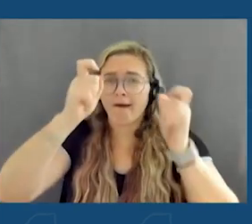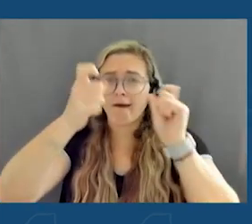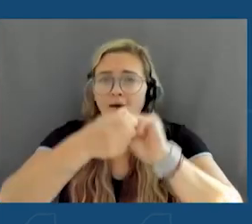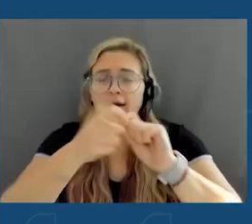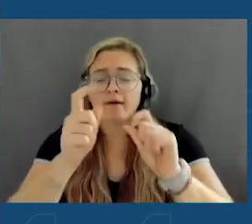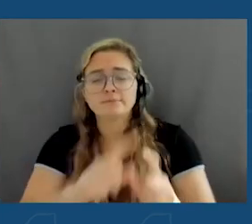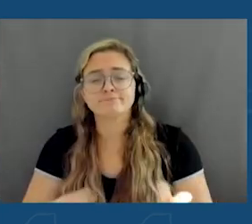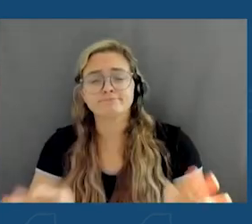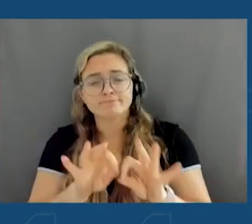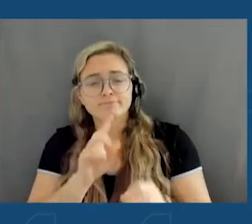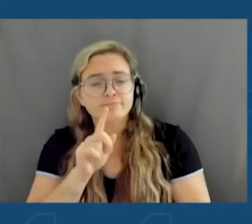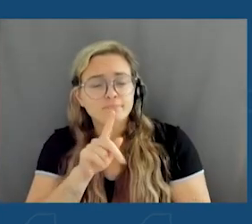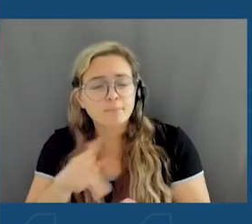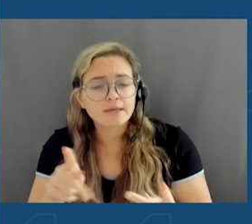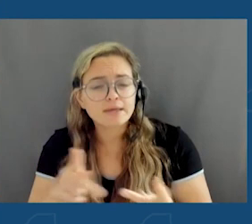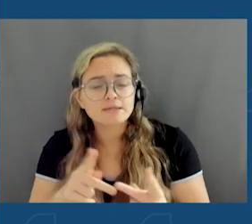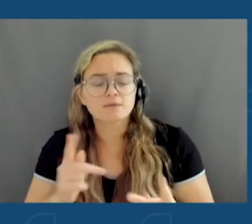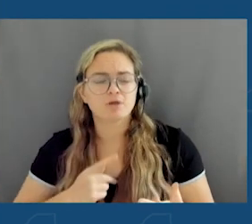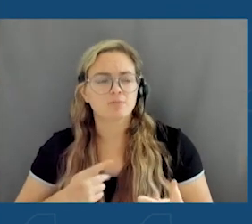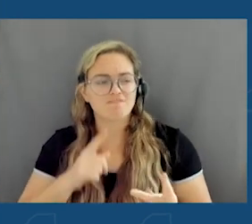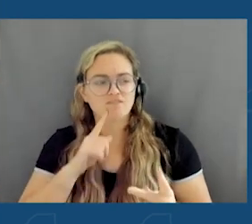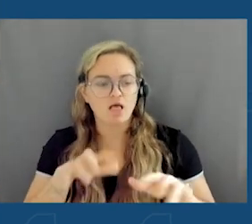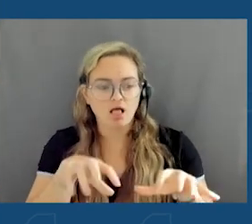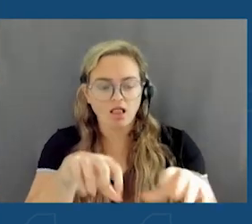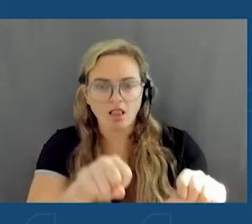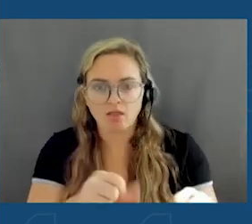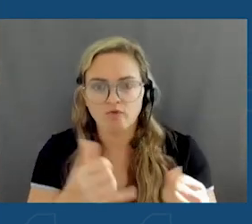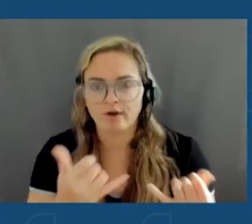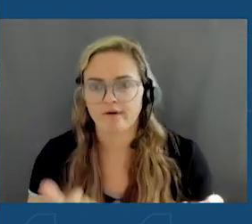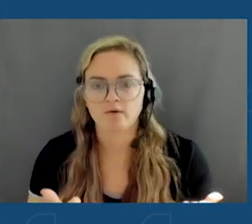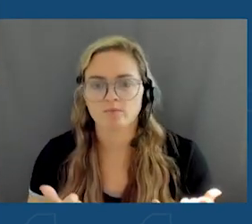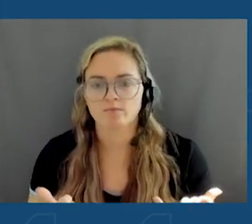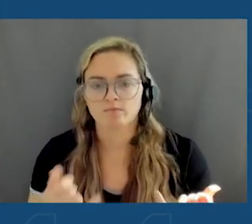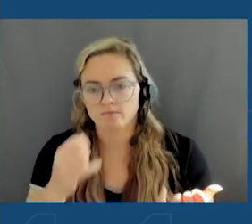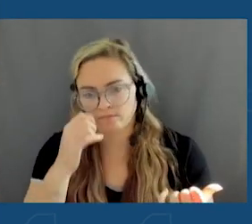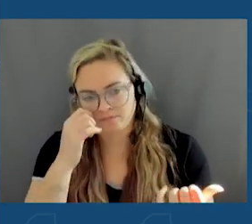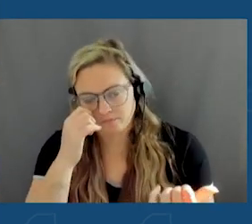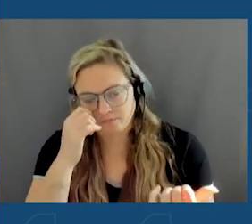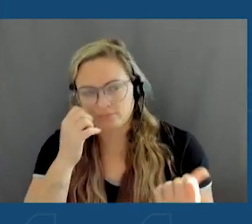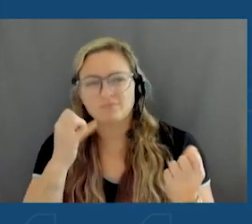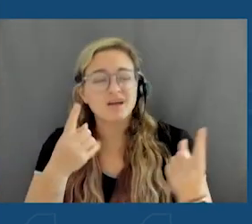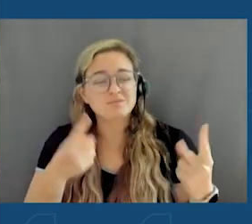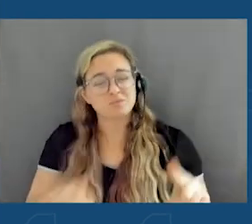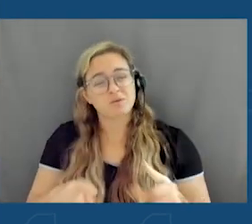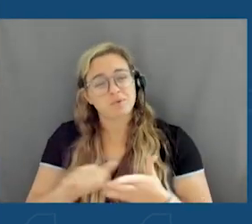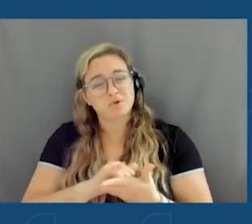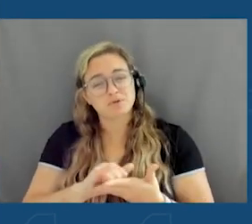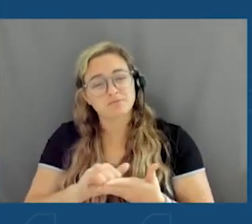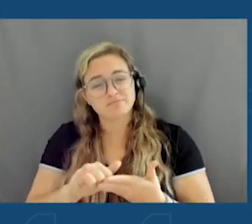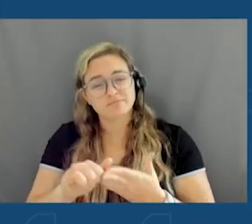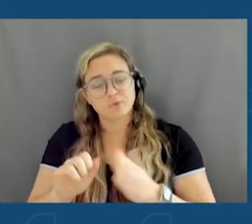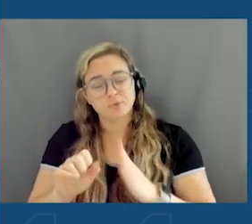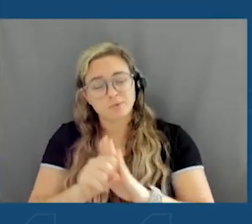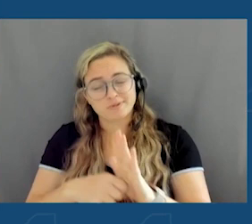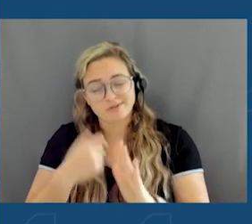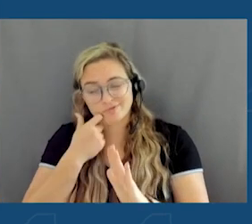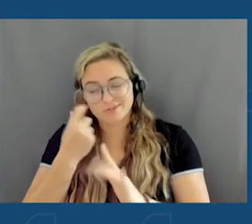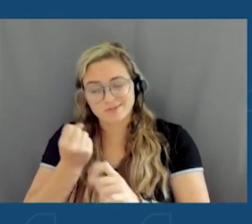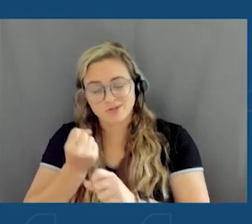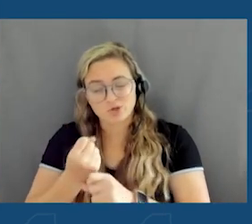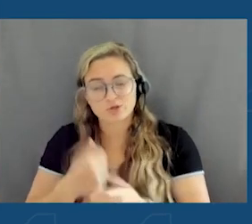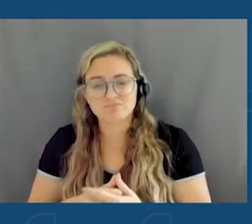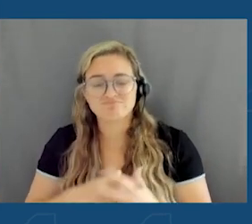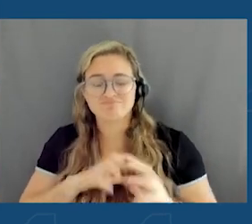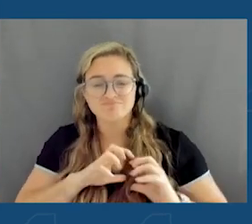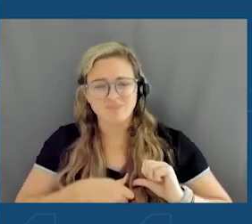where people are feeling under siege right now. A lot's happened to our state in the last few years. There's been a lot of pain out